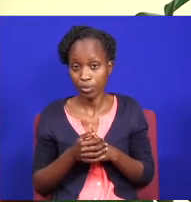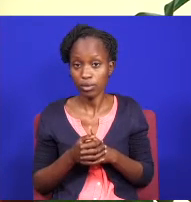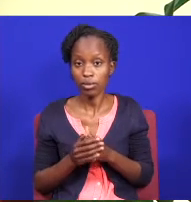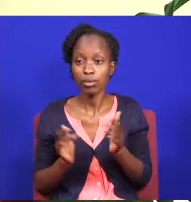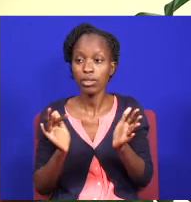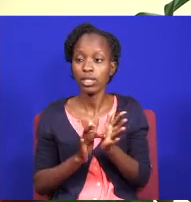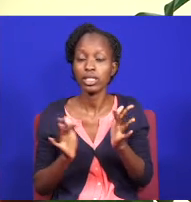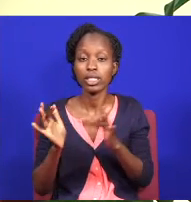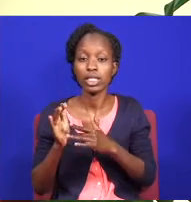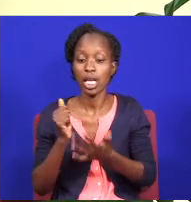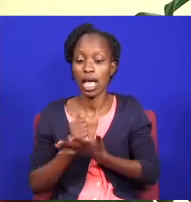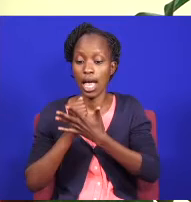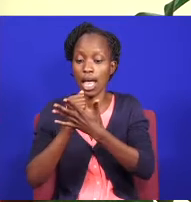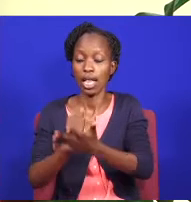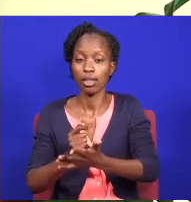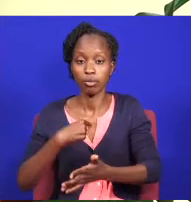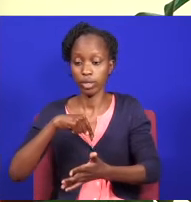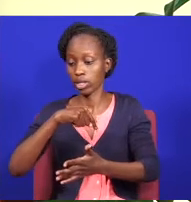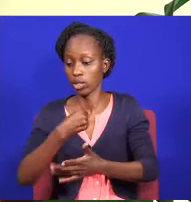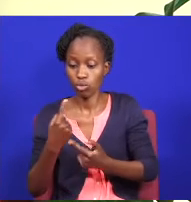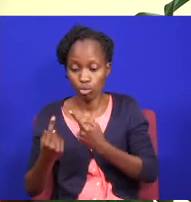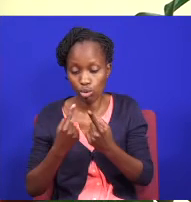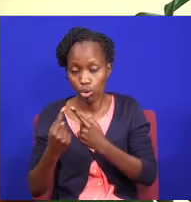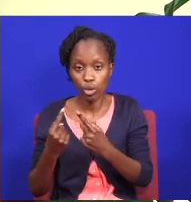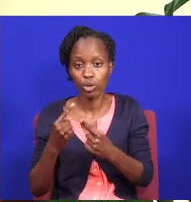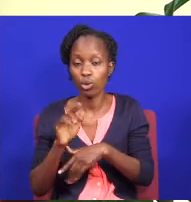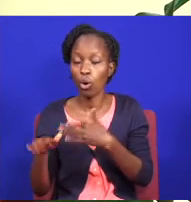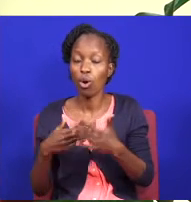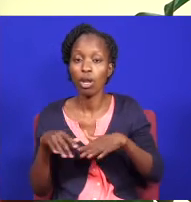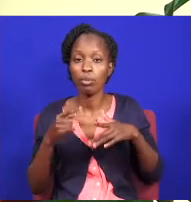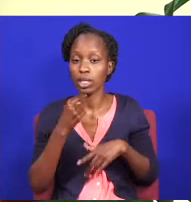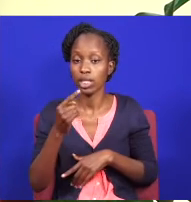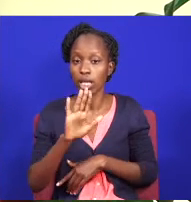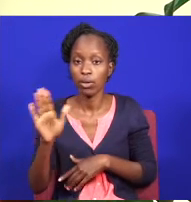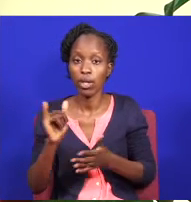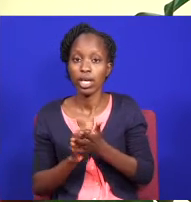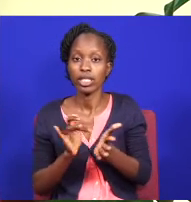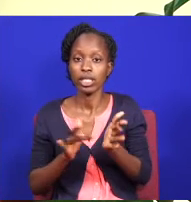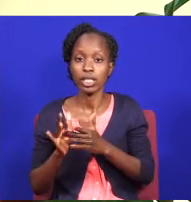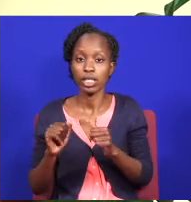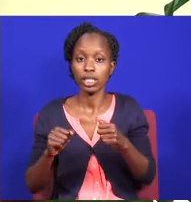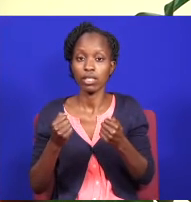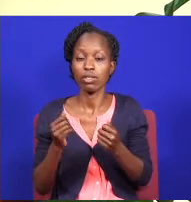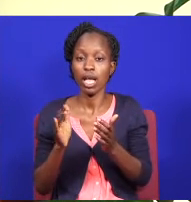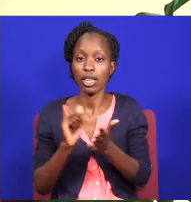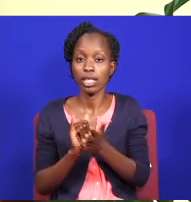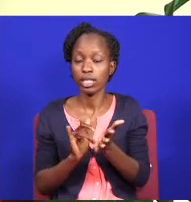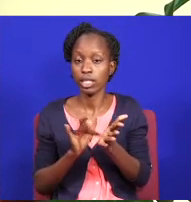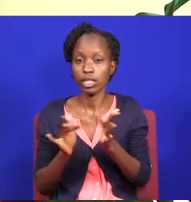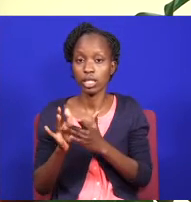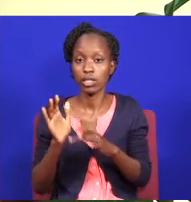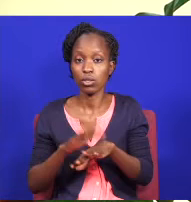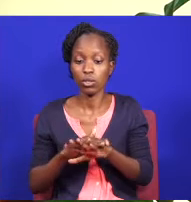enables us even to talk to that people and tell them that Jesus saves and that Jesus is good. So before we